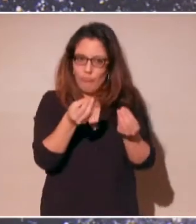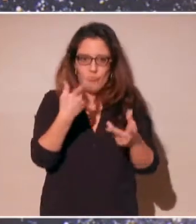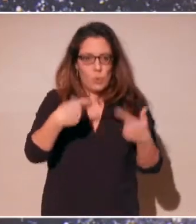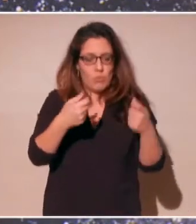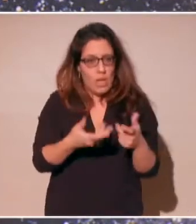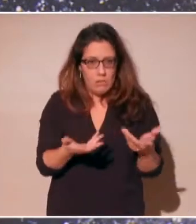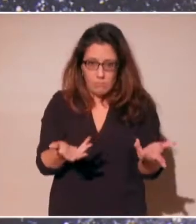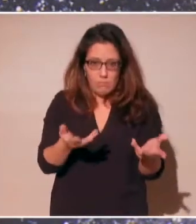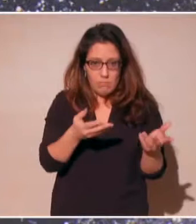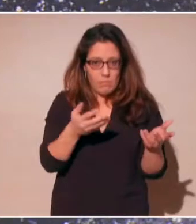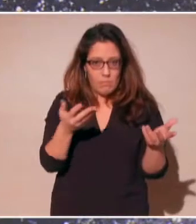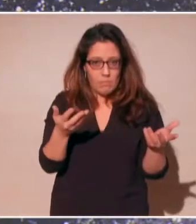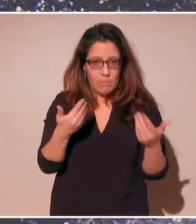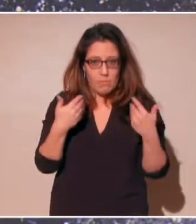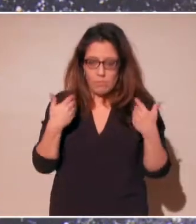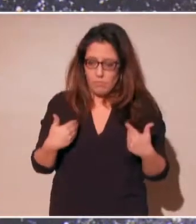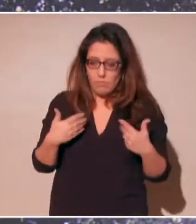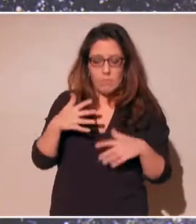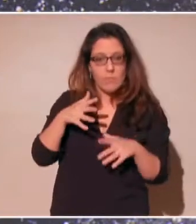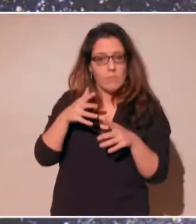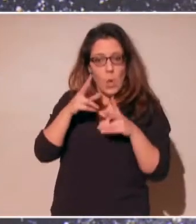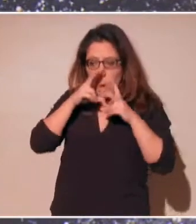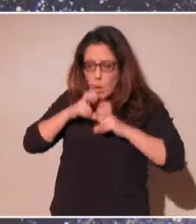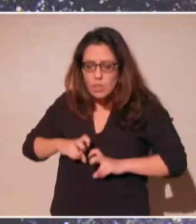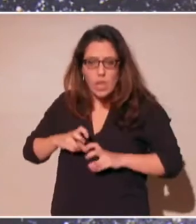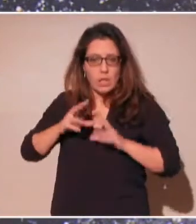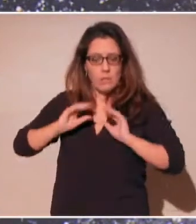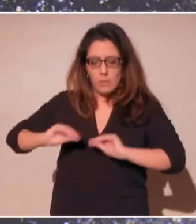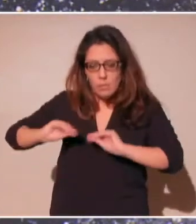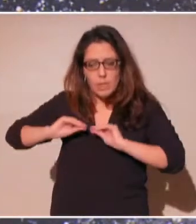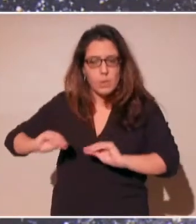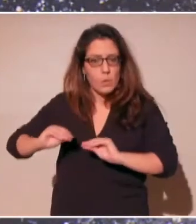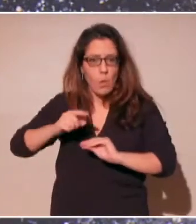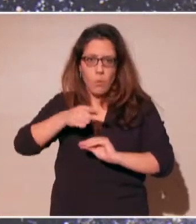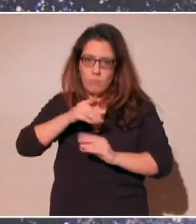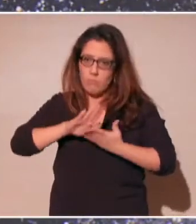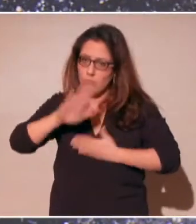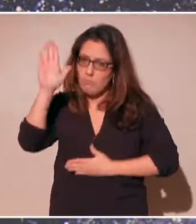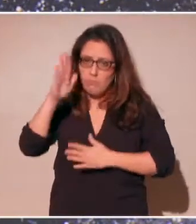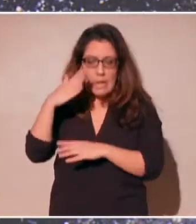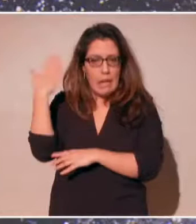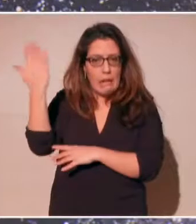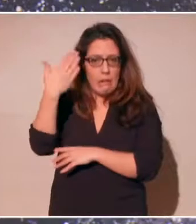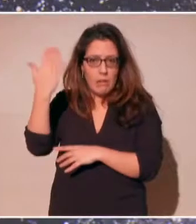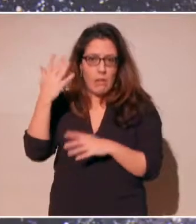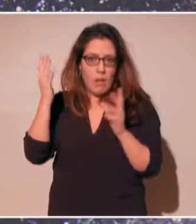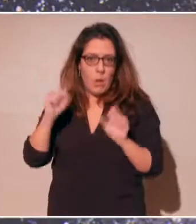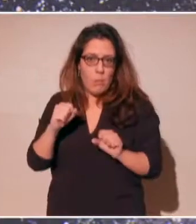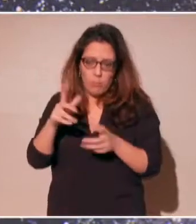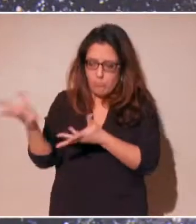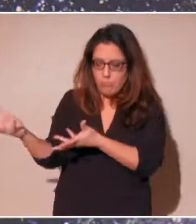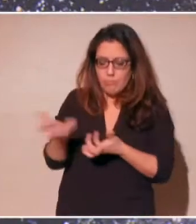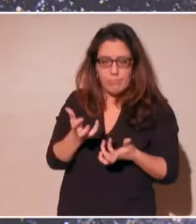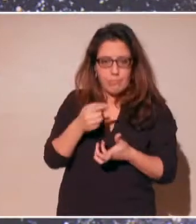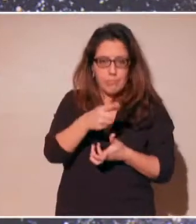universities or to their research centers. And that remains even when they actually work partially